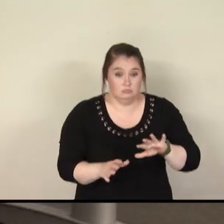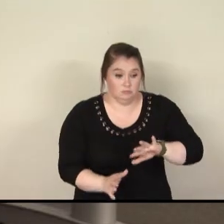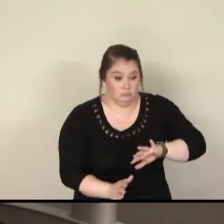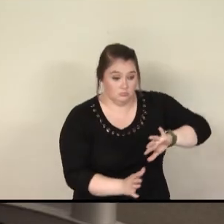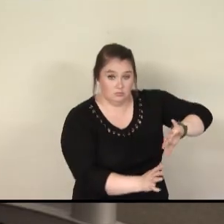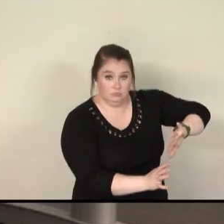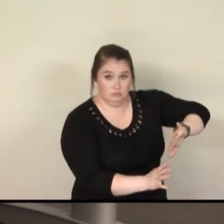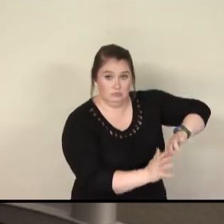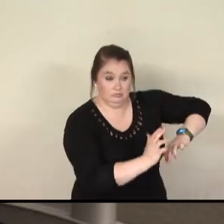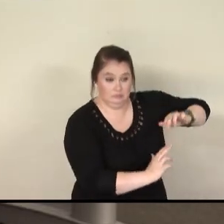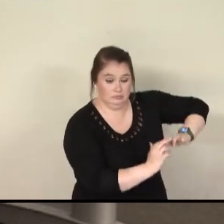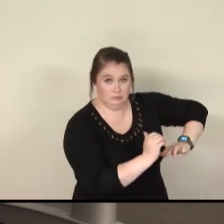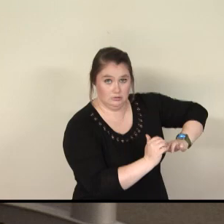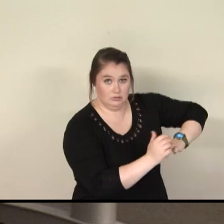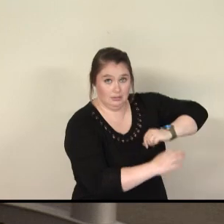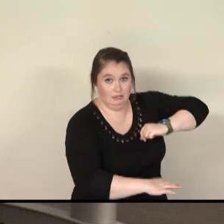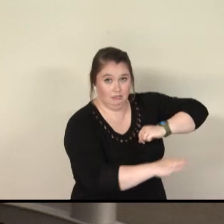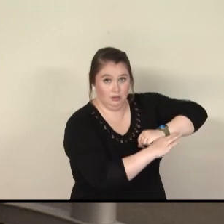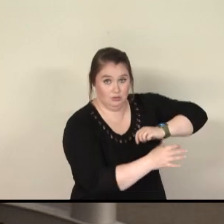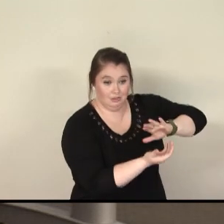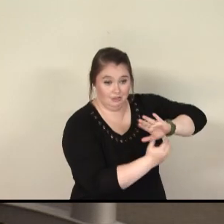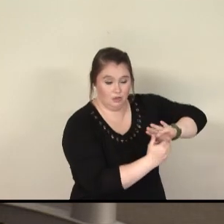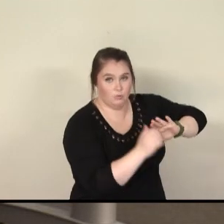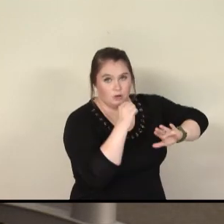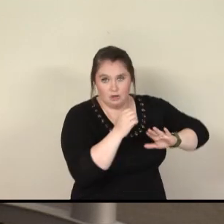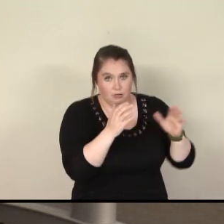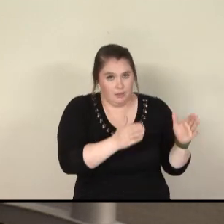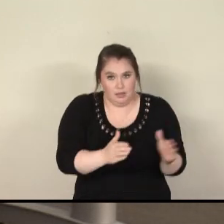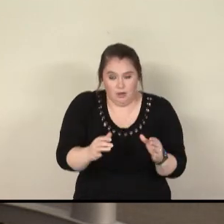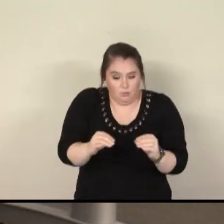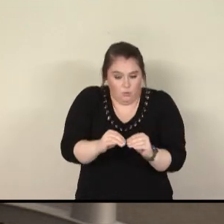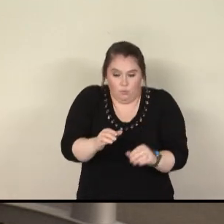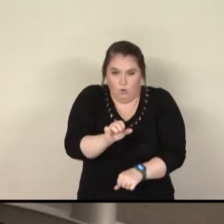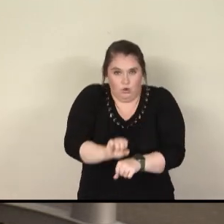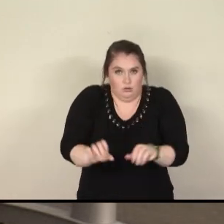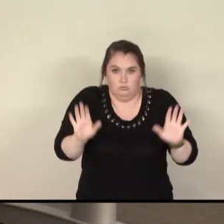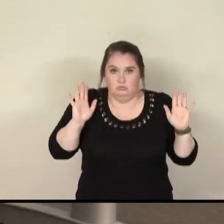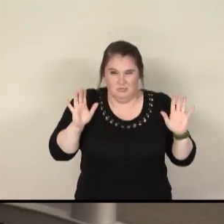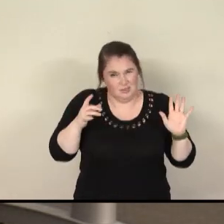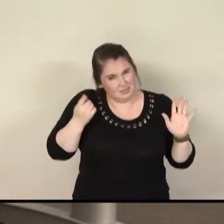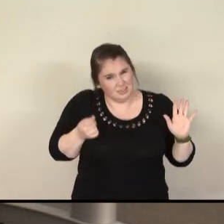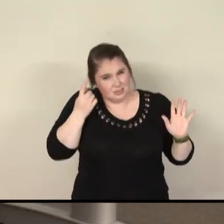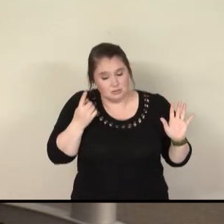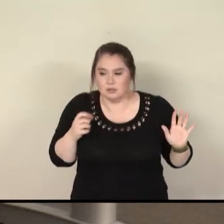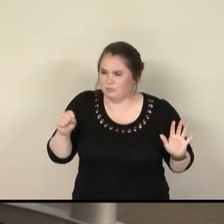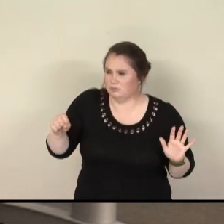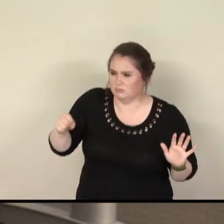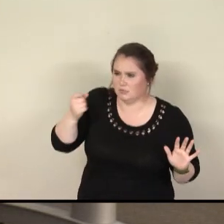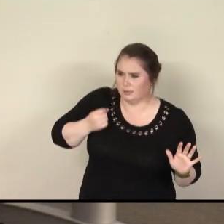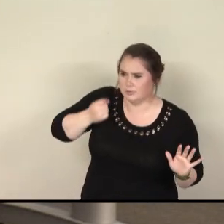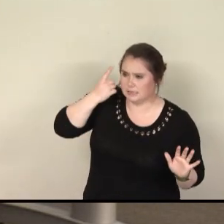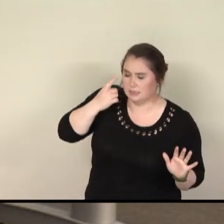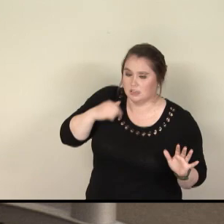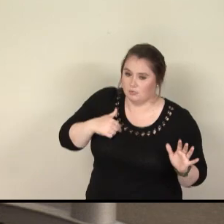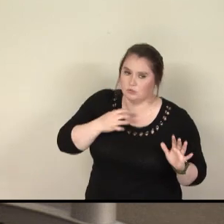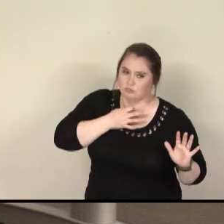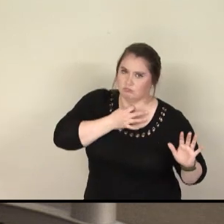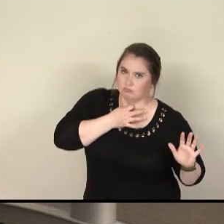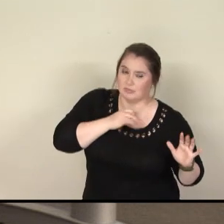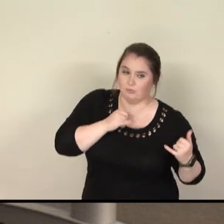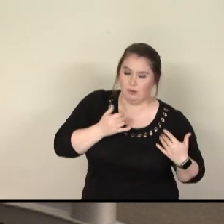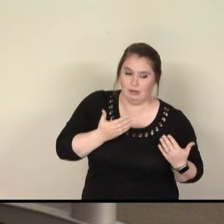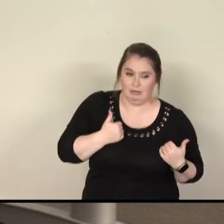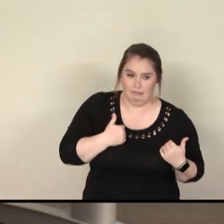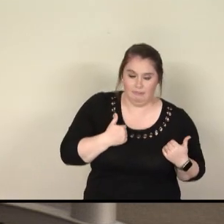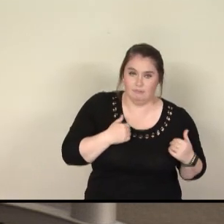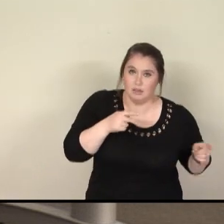planning improvements on other portions of the site where there's no work. Does that make sense? Yep, that makes sense. I was just wondering, since we have that pond, if